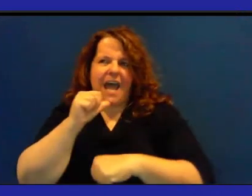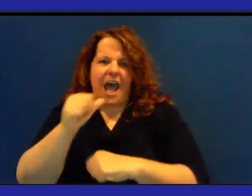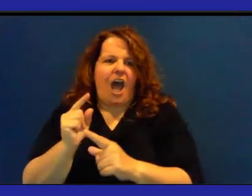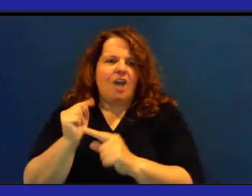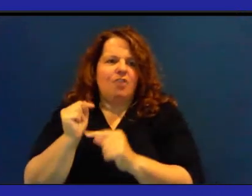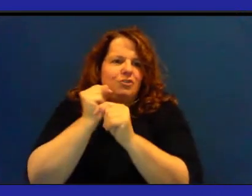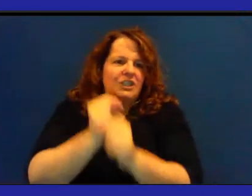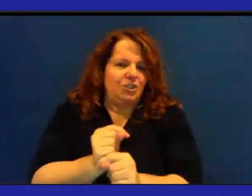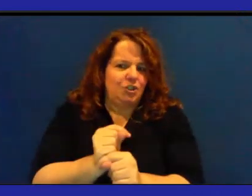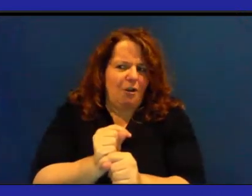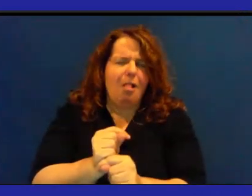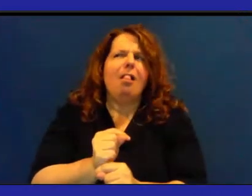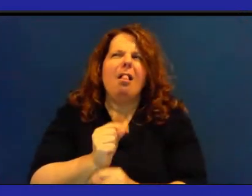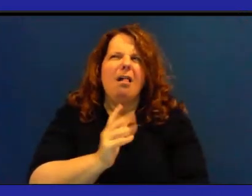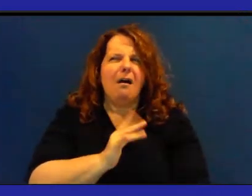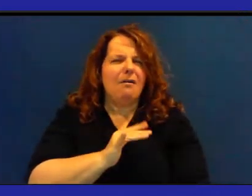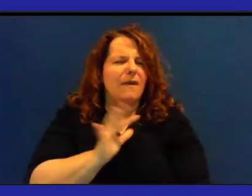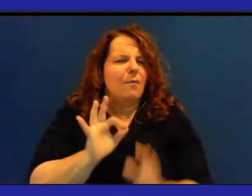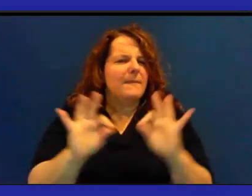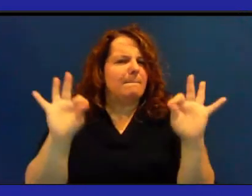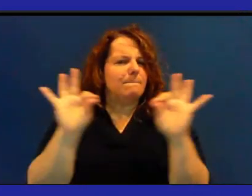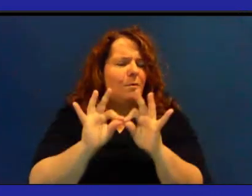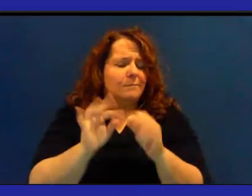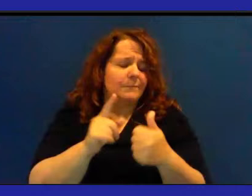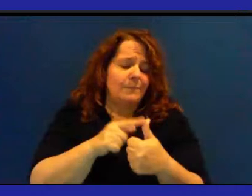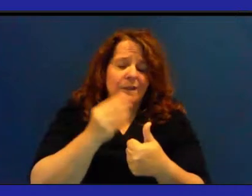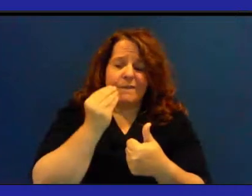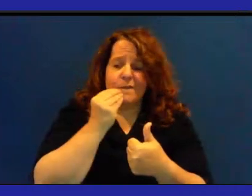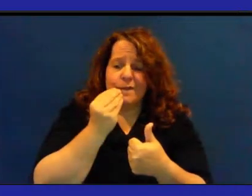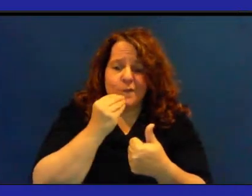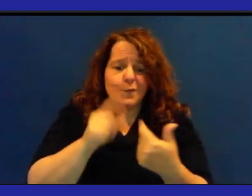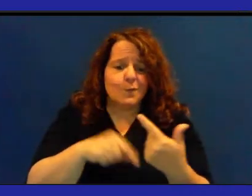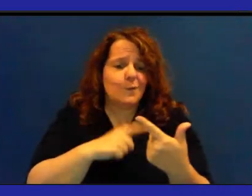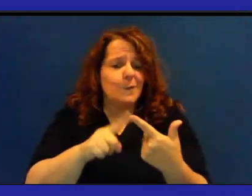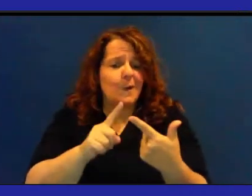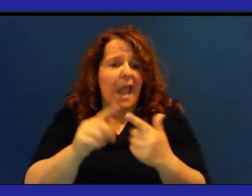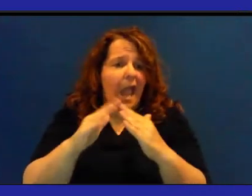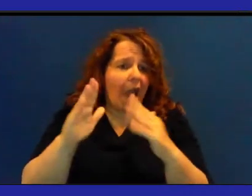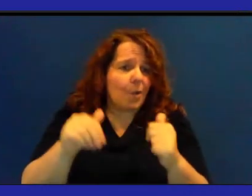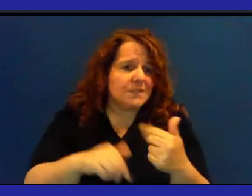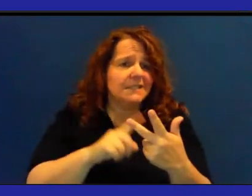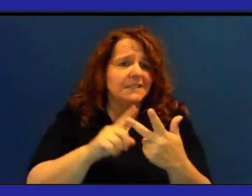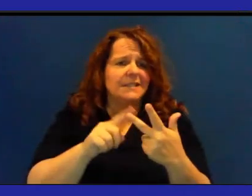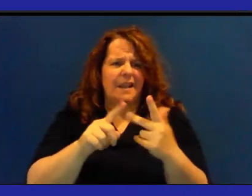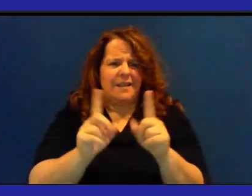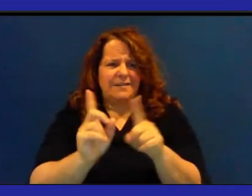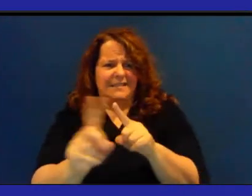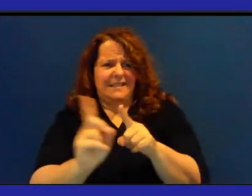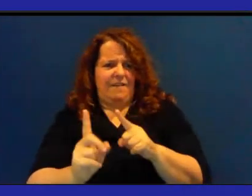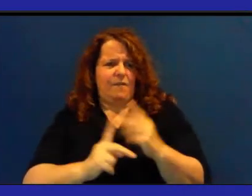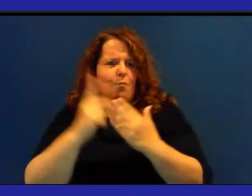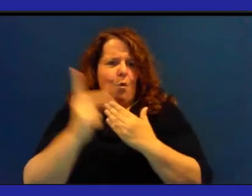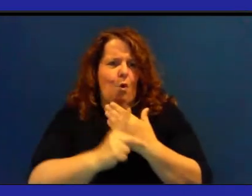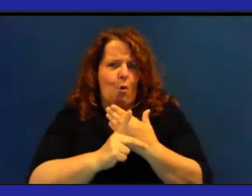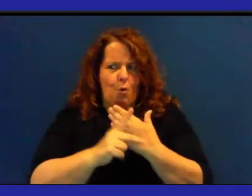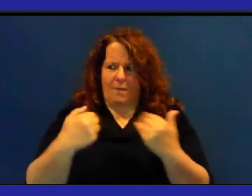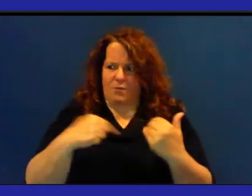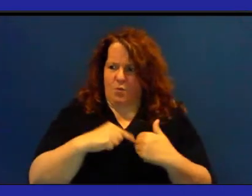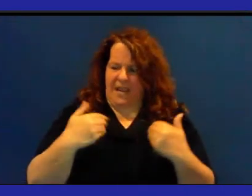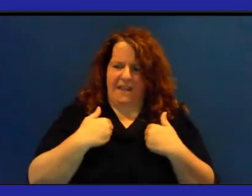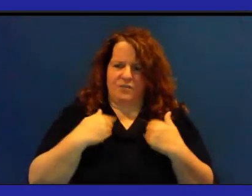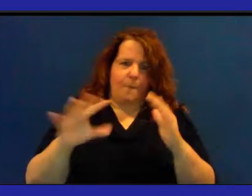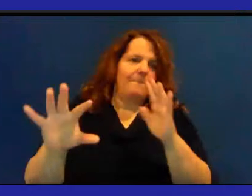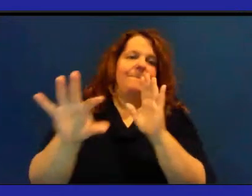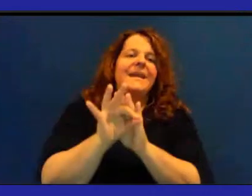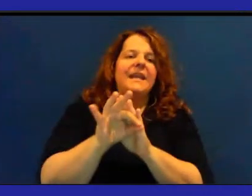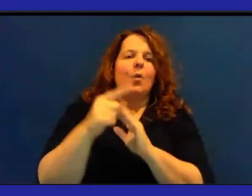resources would be important, be it food navigation, be it housing. There are many different programs we have, so picking one that would be